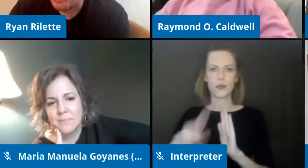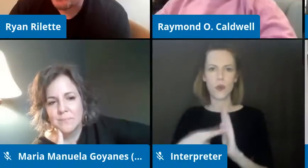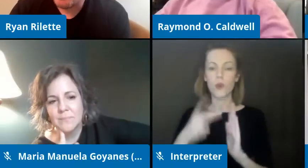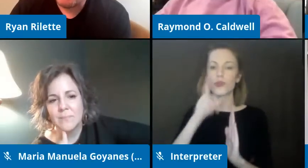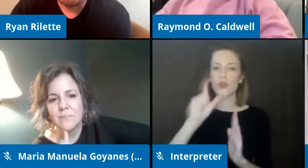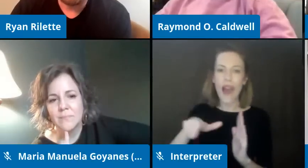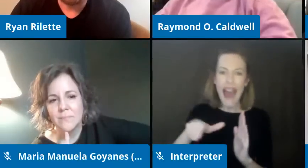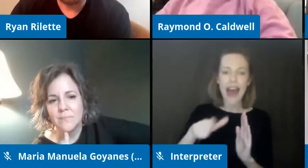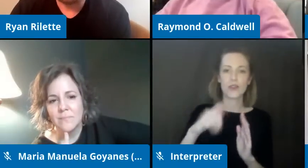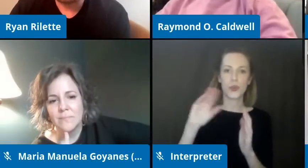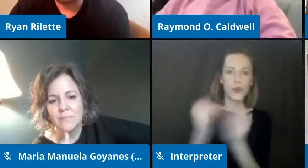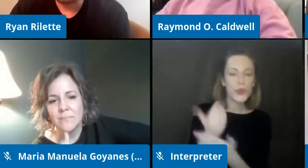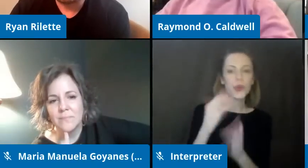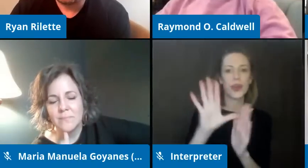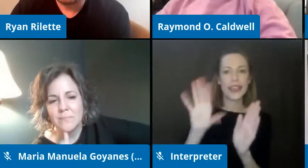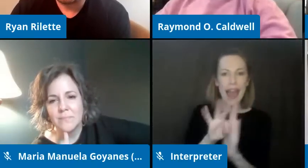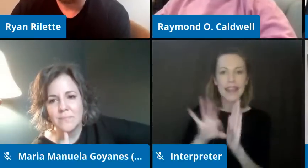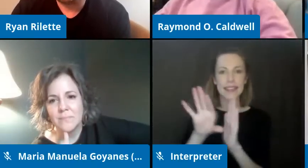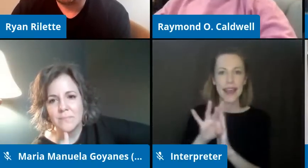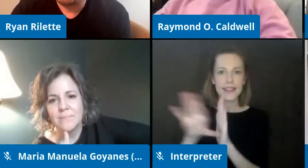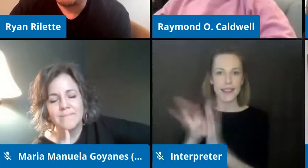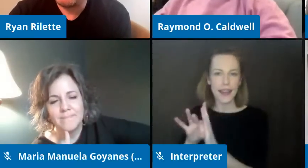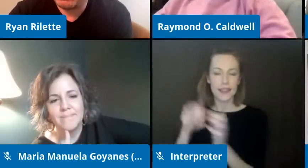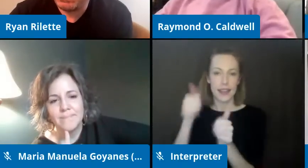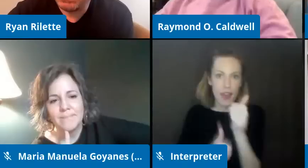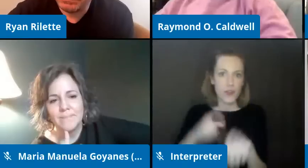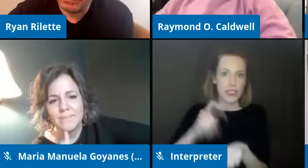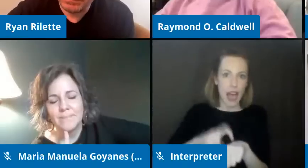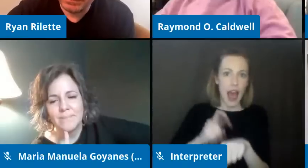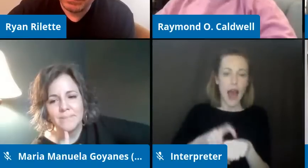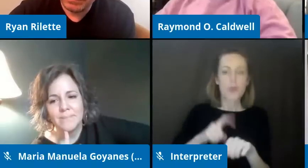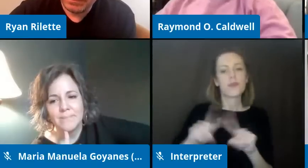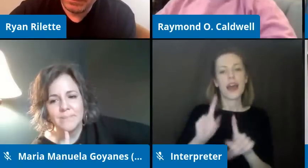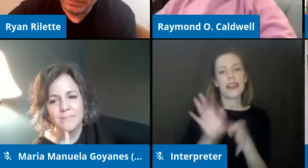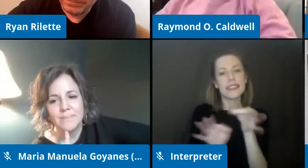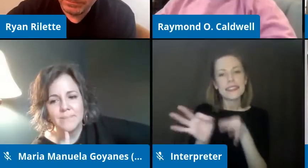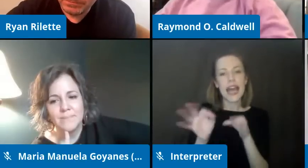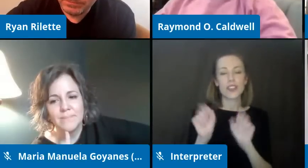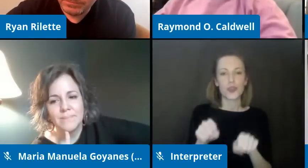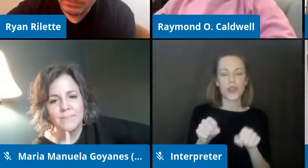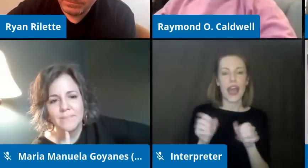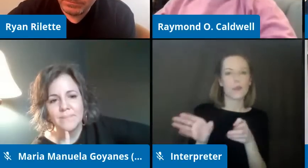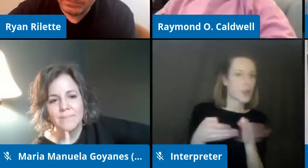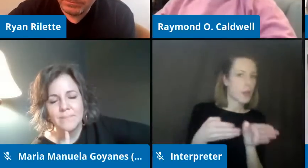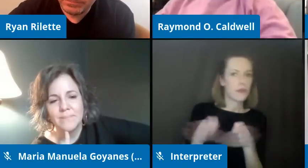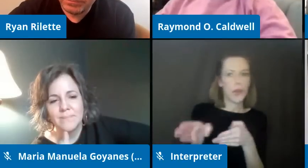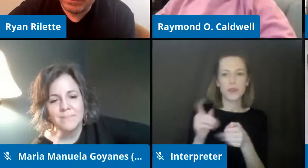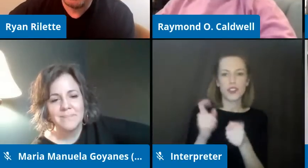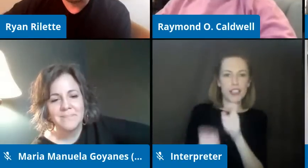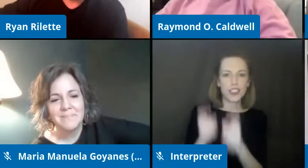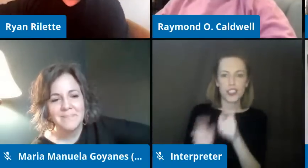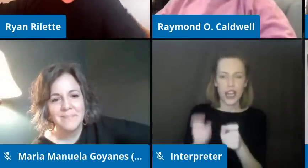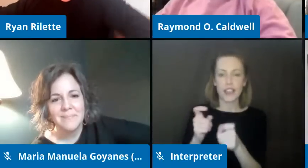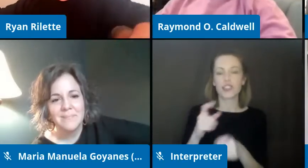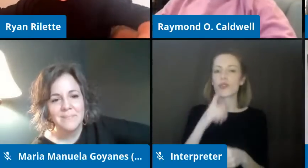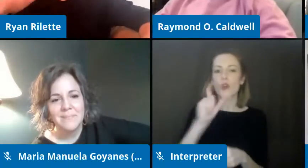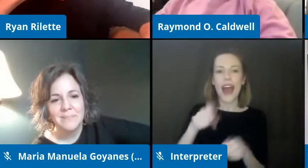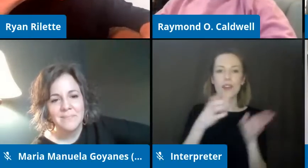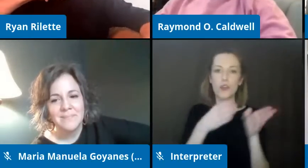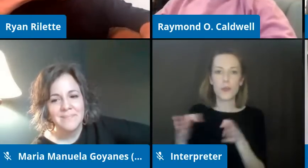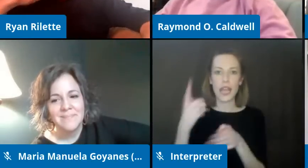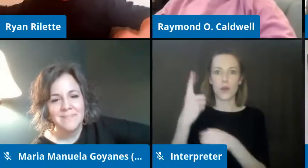plays on a shorter time frame so that you're not necessarily programming a year from now when things could be completely different in the